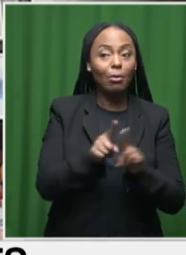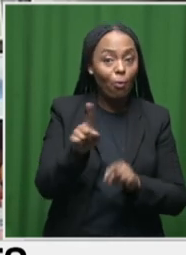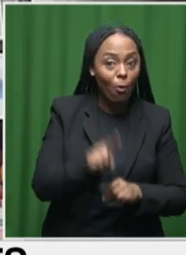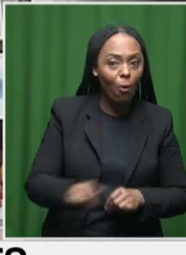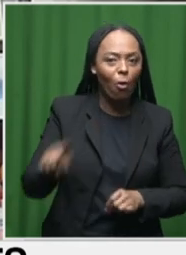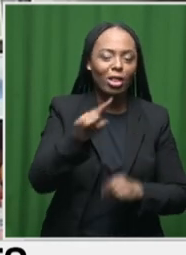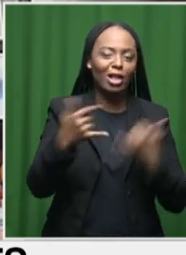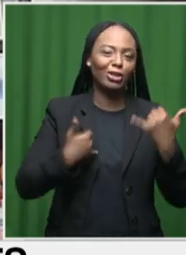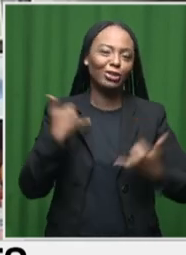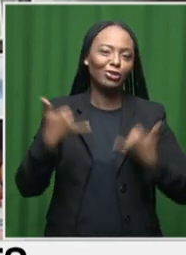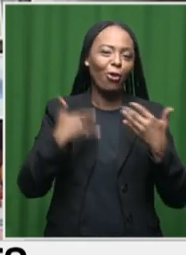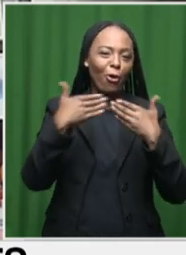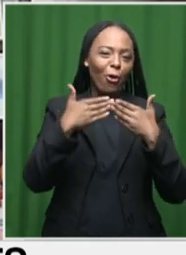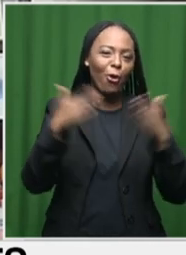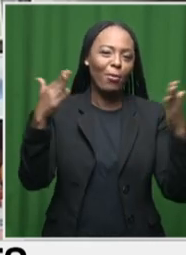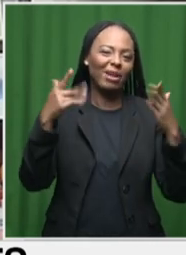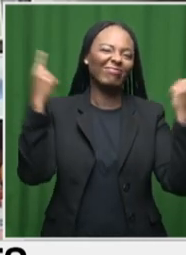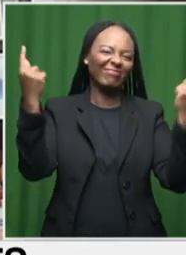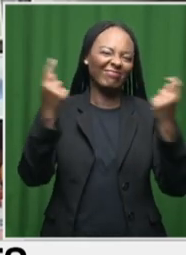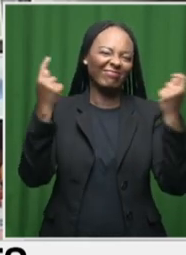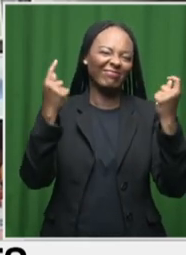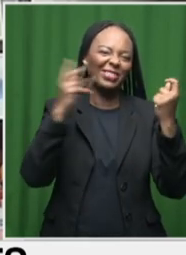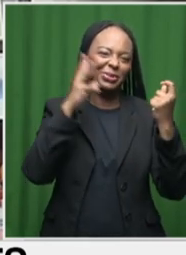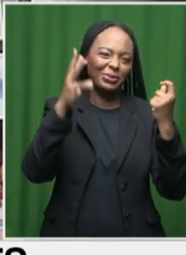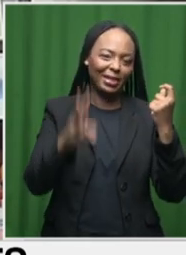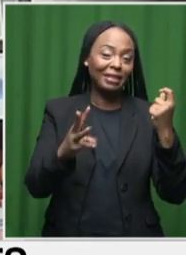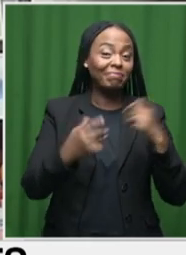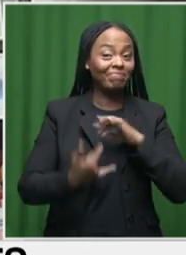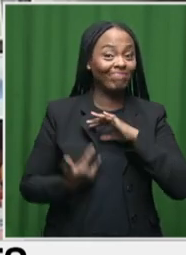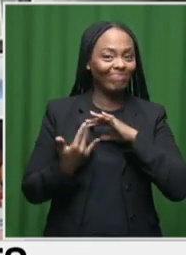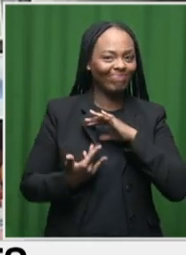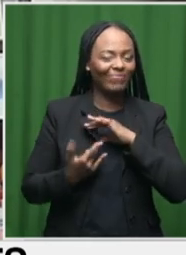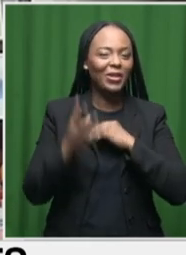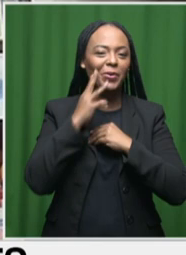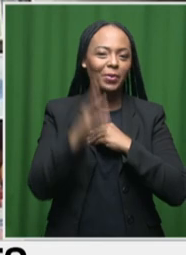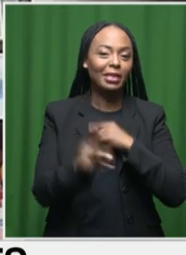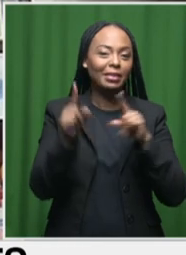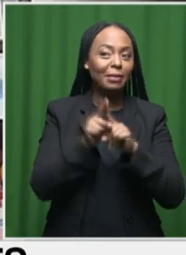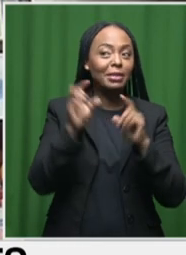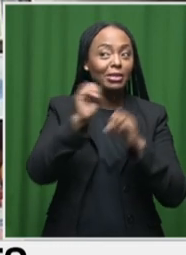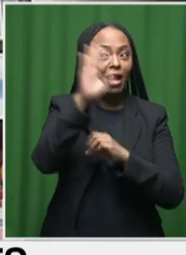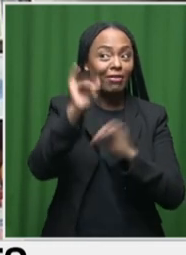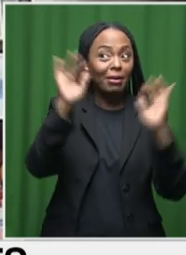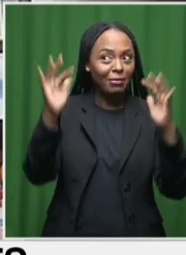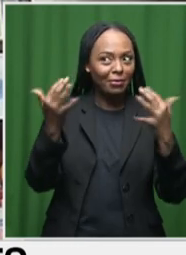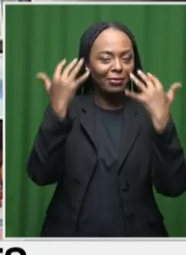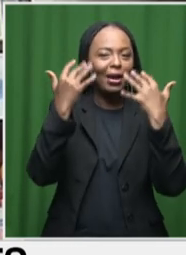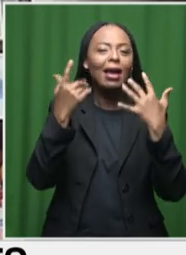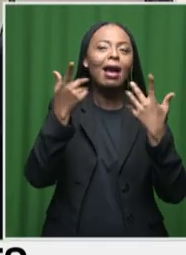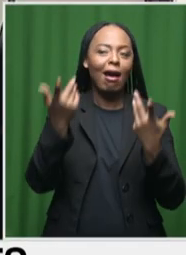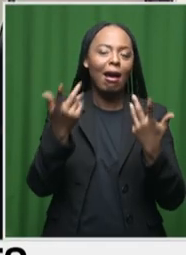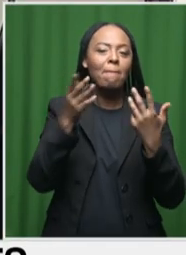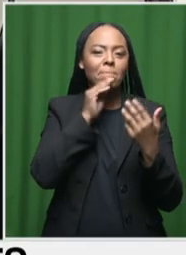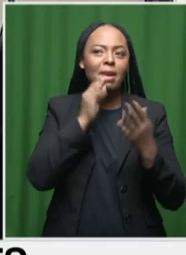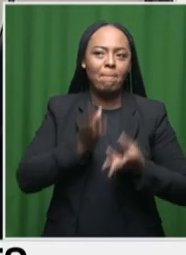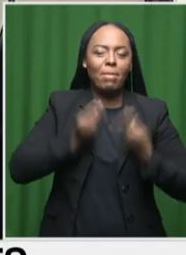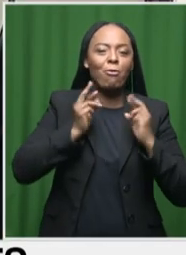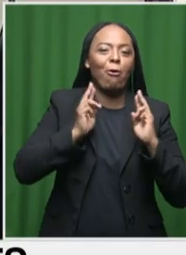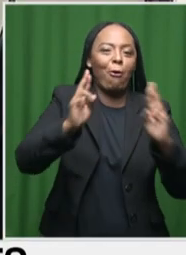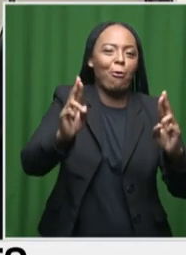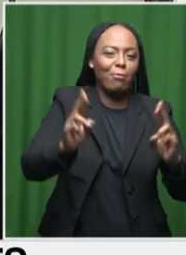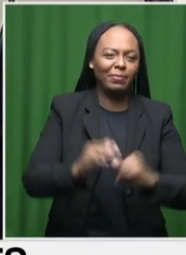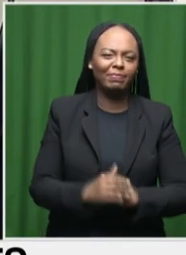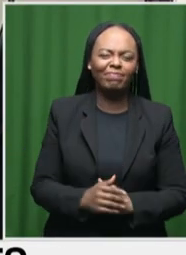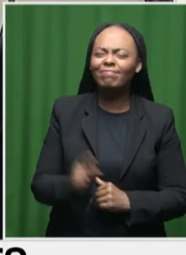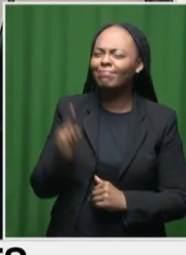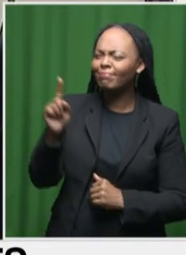opening ceremony, which is going to be very inspiring, in my opinion, and give South Africa a lot of hope. So what will it be about that opening